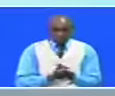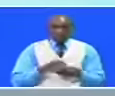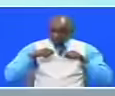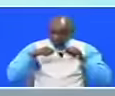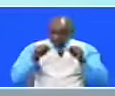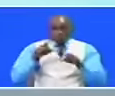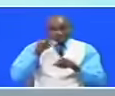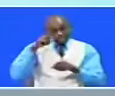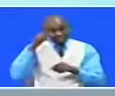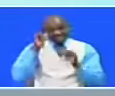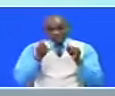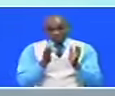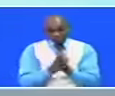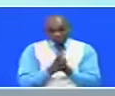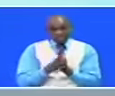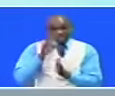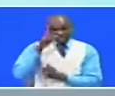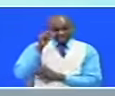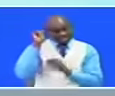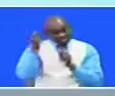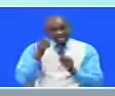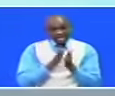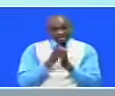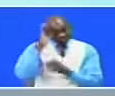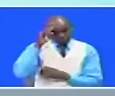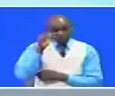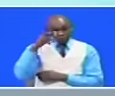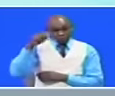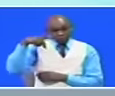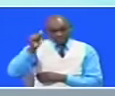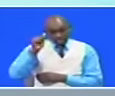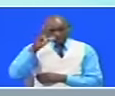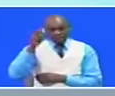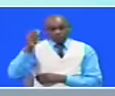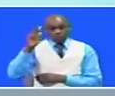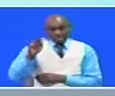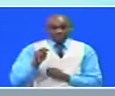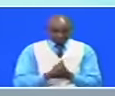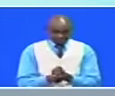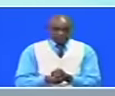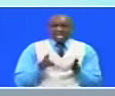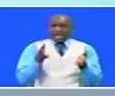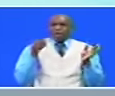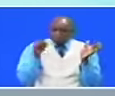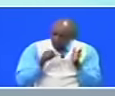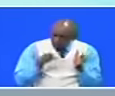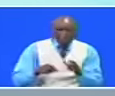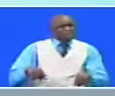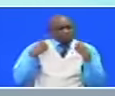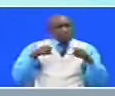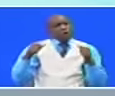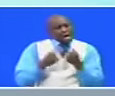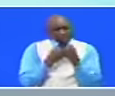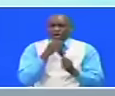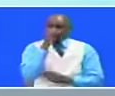tweeting at KTN News, at KTN Kenya, at Sophia Wanuna. So it has been a day of tension, chaos and delays, not just in